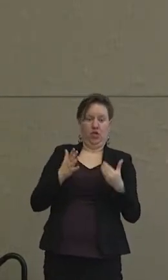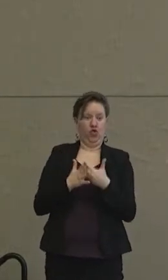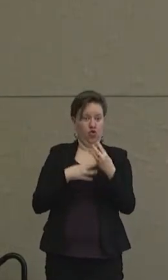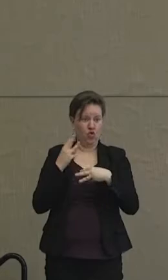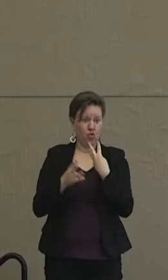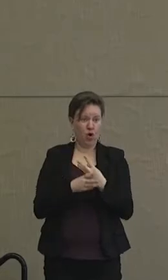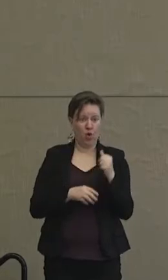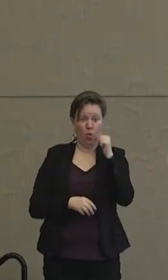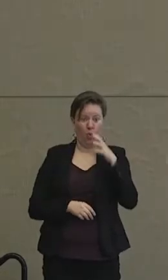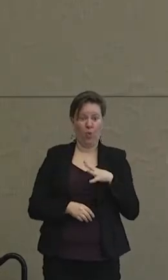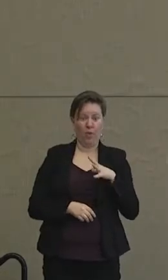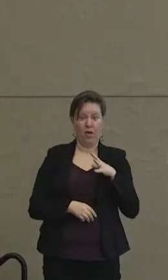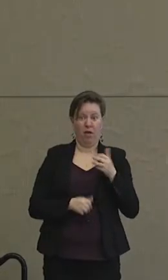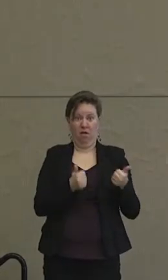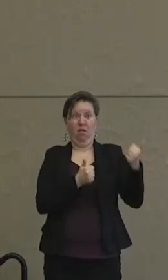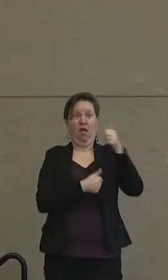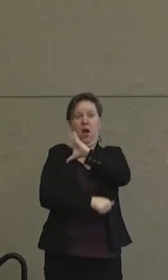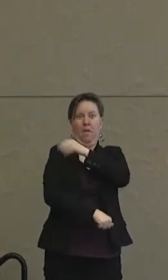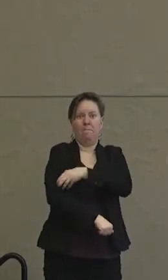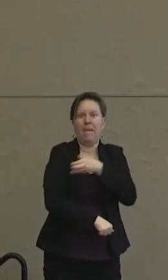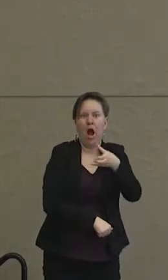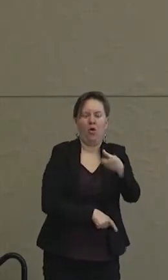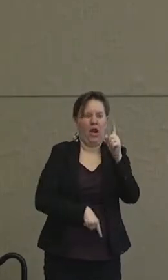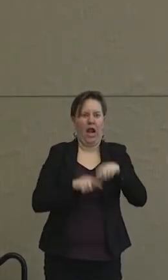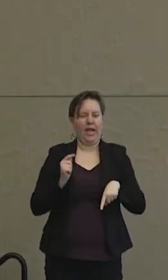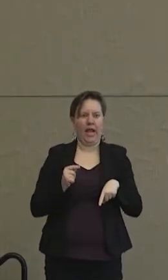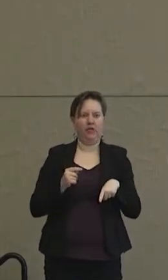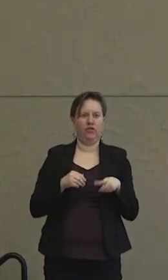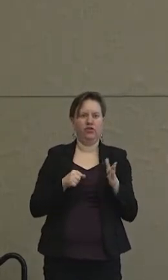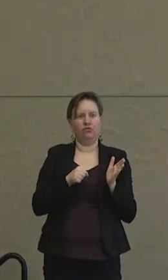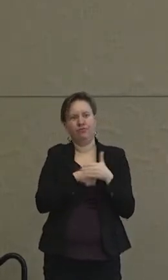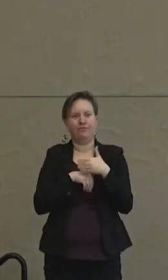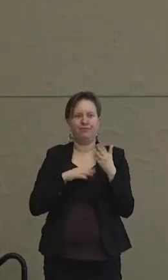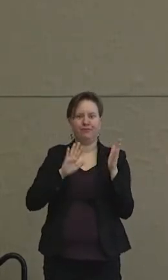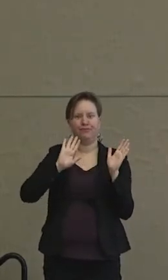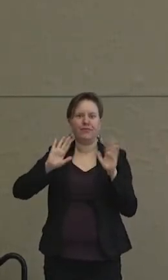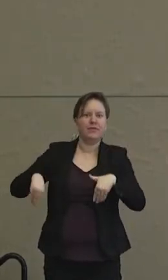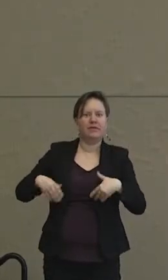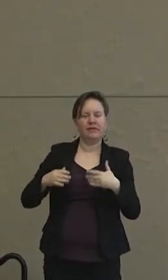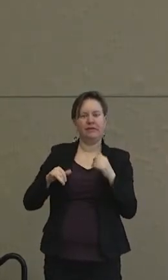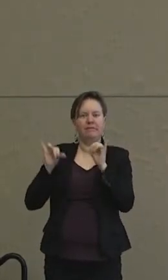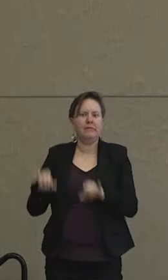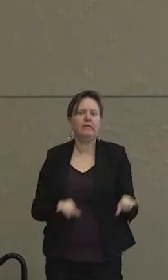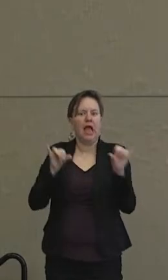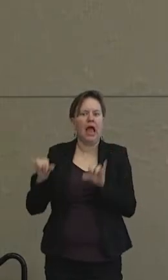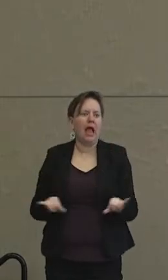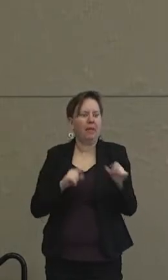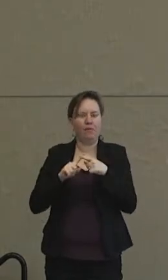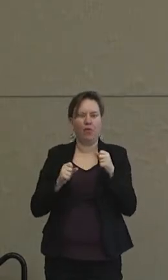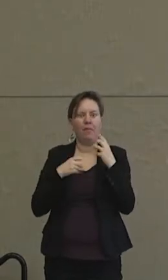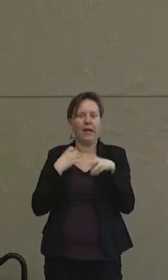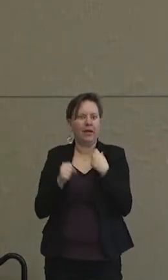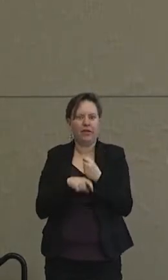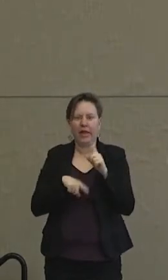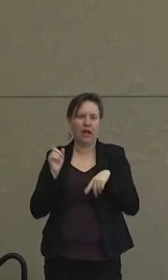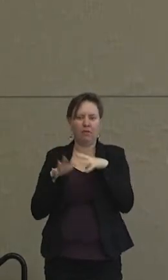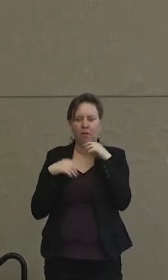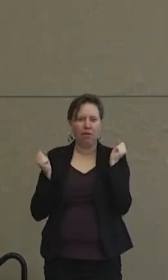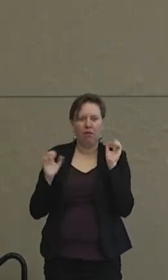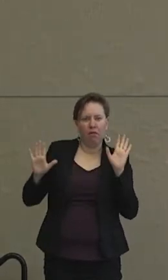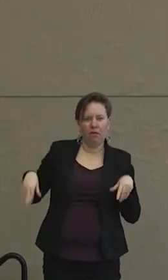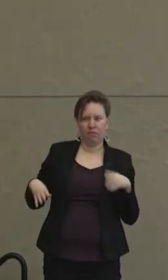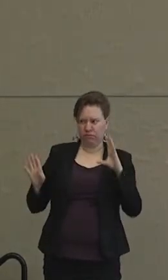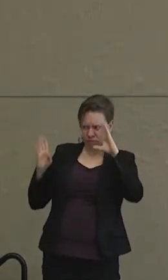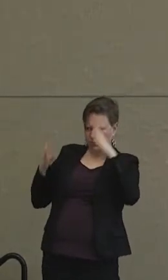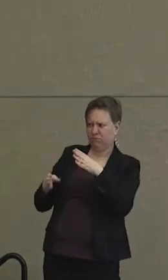where women are empowered and I just can't get away with the same old shit I've been getting away with for years. And the answer to that is,